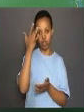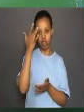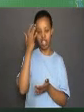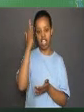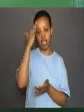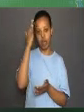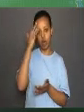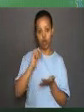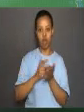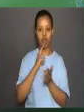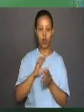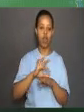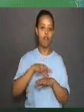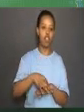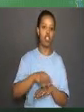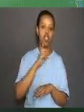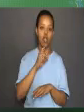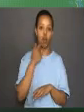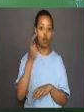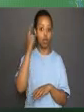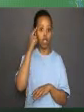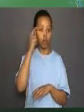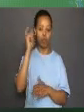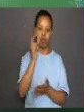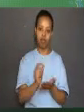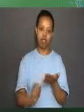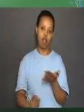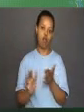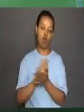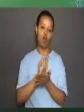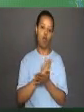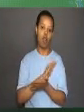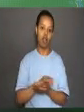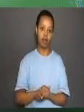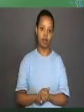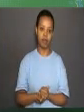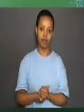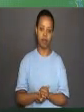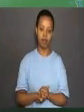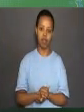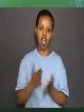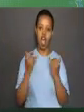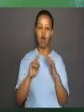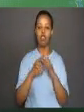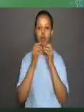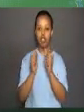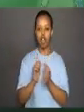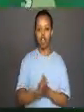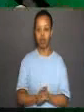you know are infectious. Write them down on a sheet of paper. You may begin now.